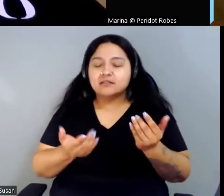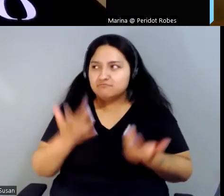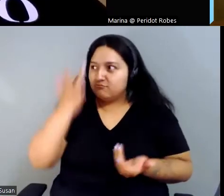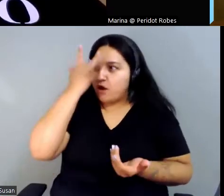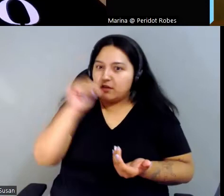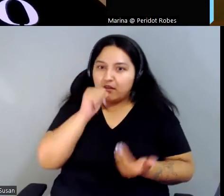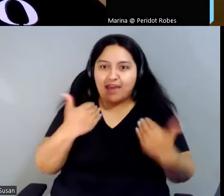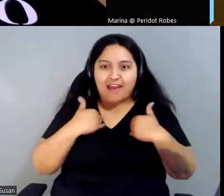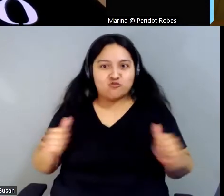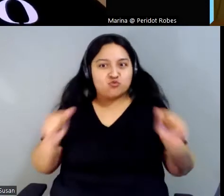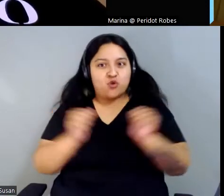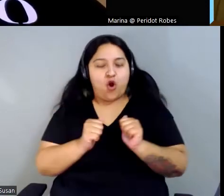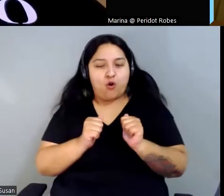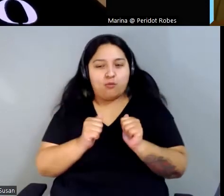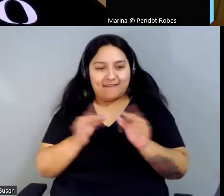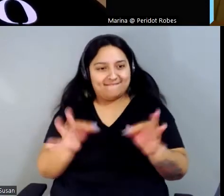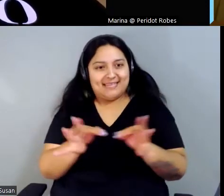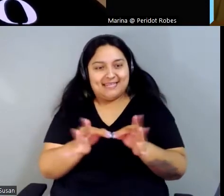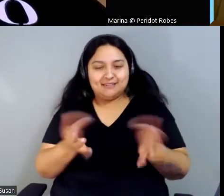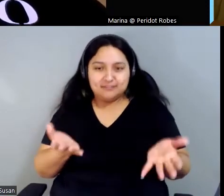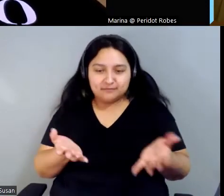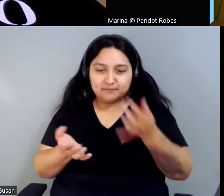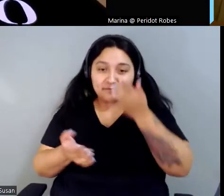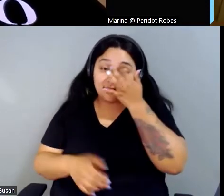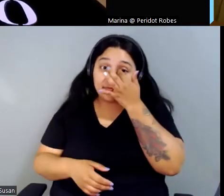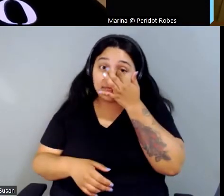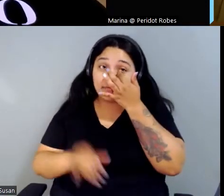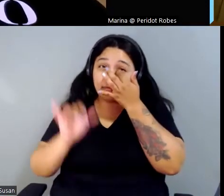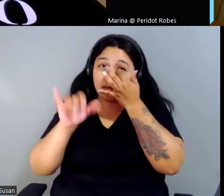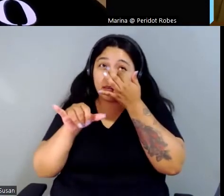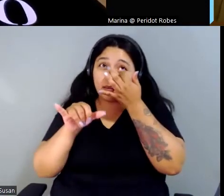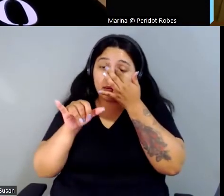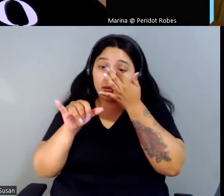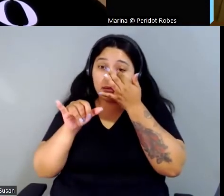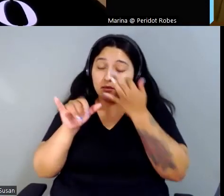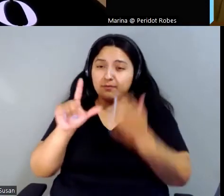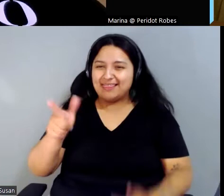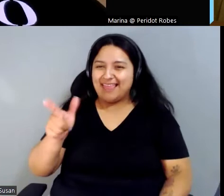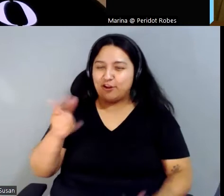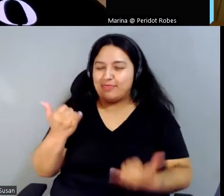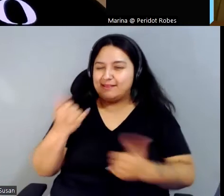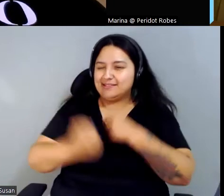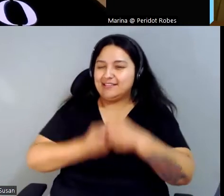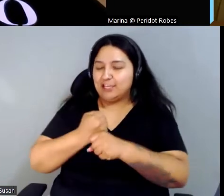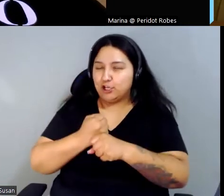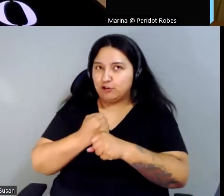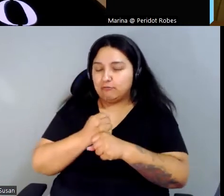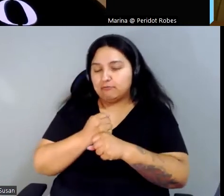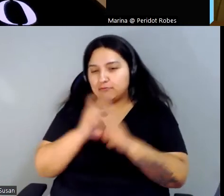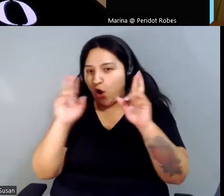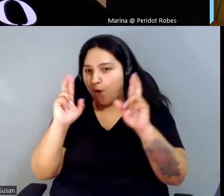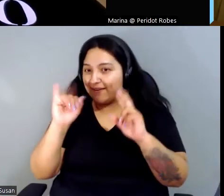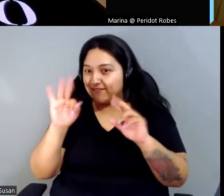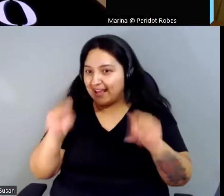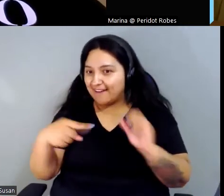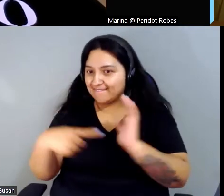robe? So that's going to be coming hopefully later this year if I can afford to. And then